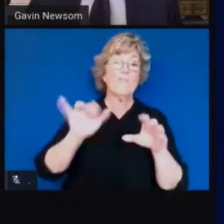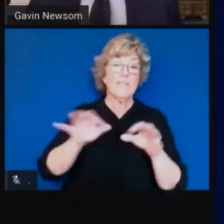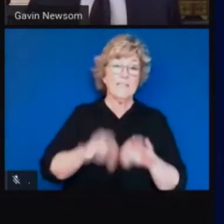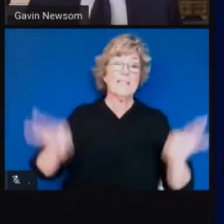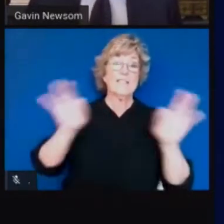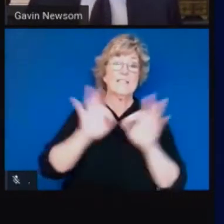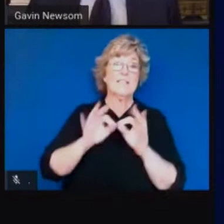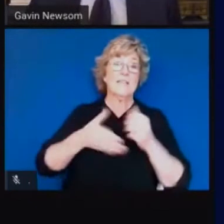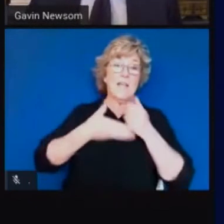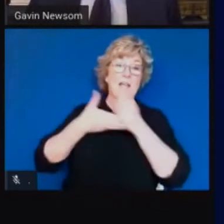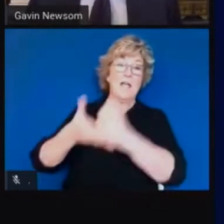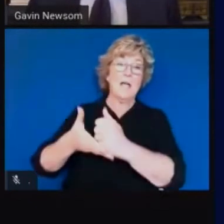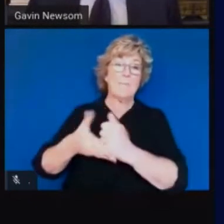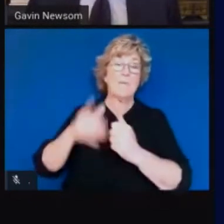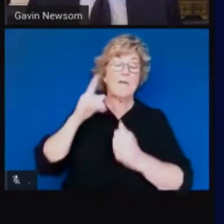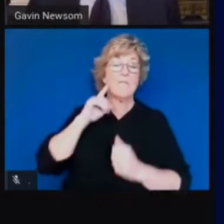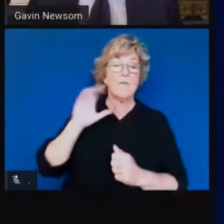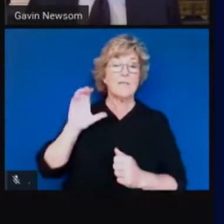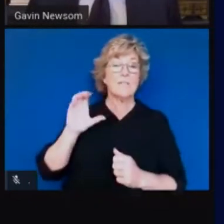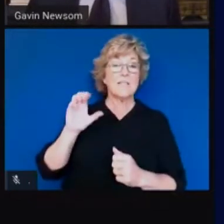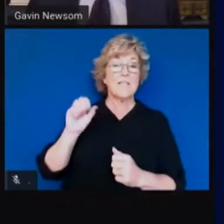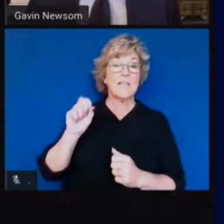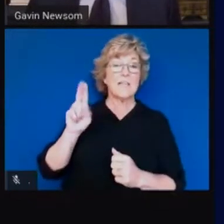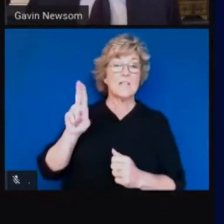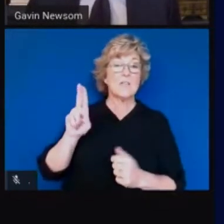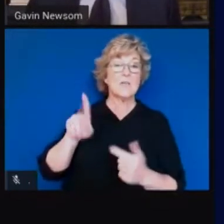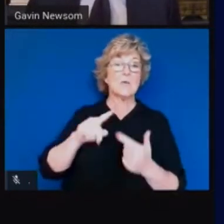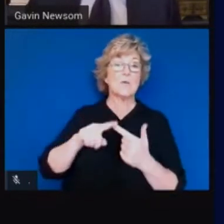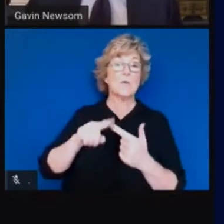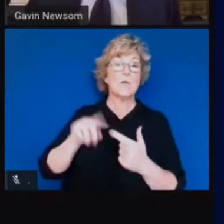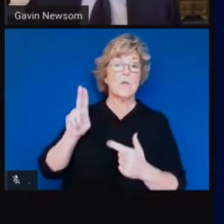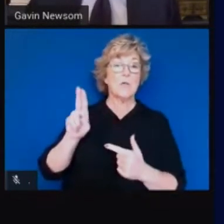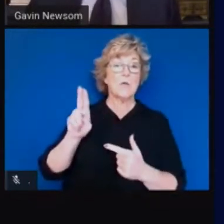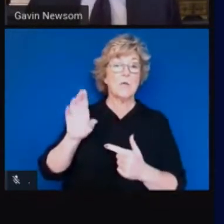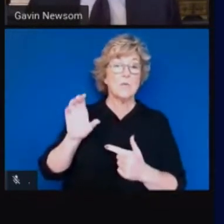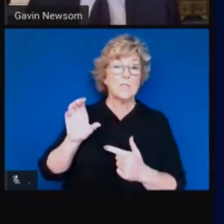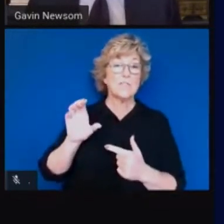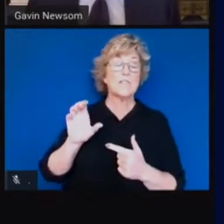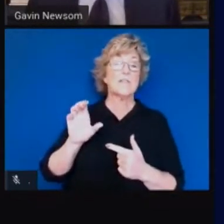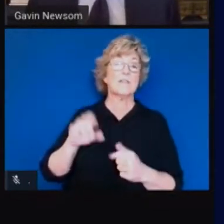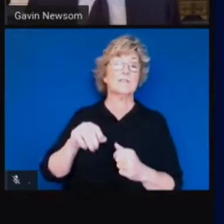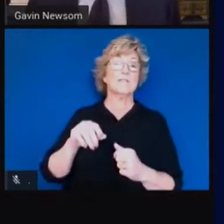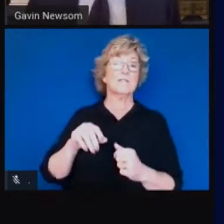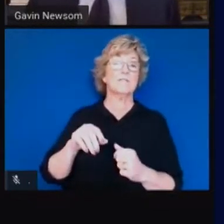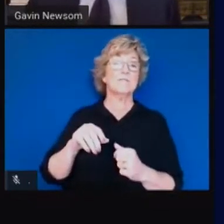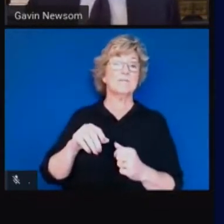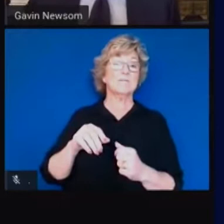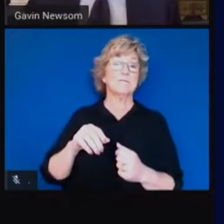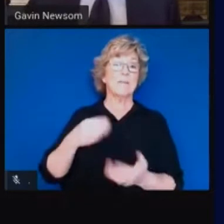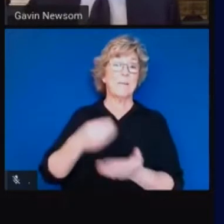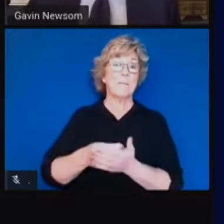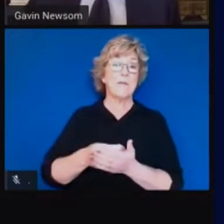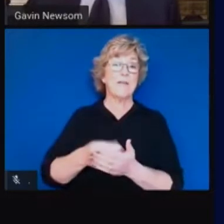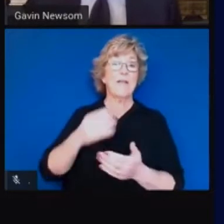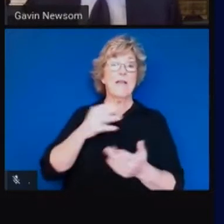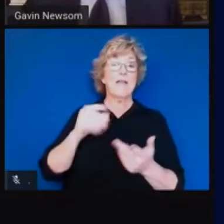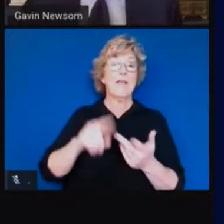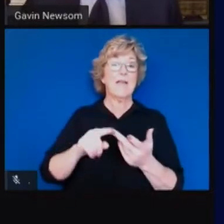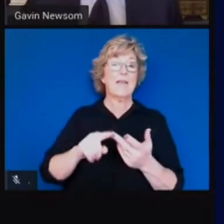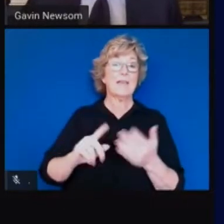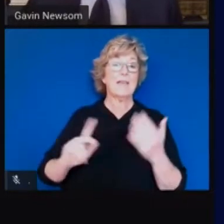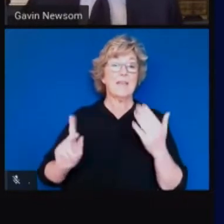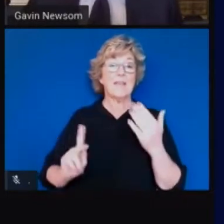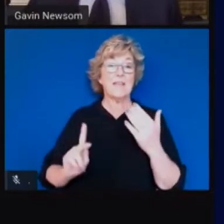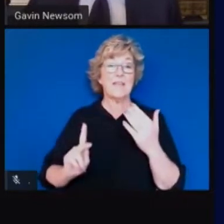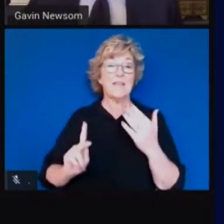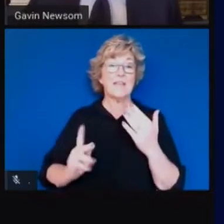relief for CSU and UC, and very, very timely and helpful relief through our K through 14. That includes community